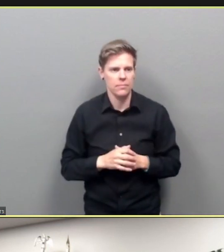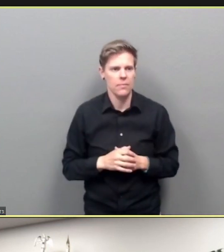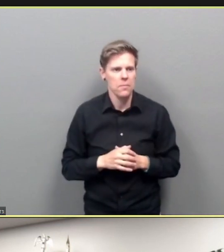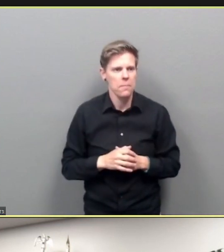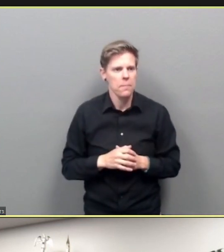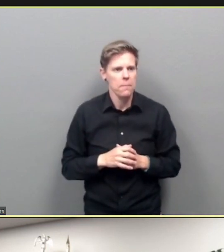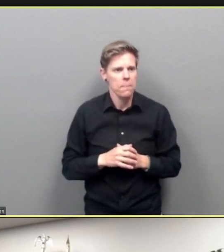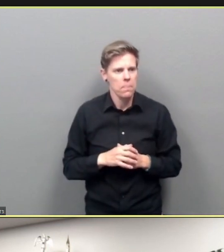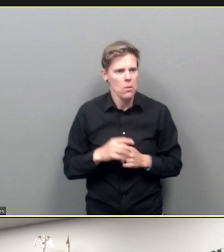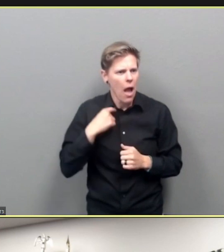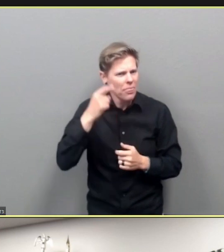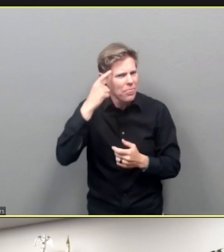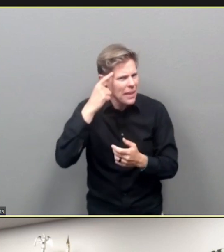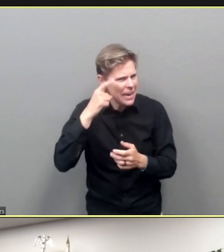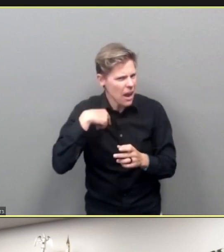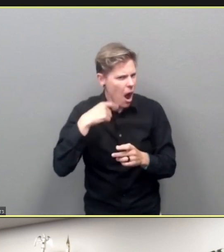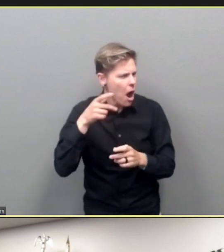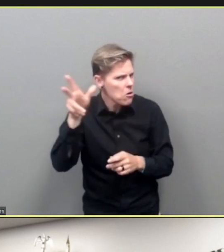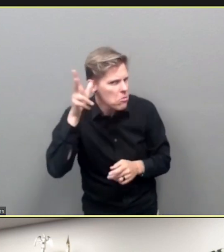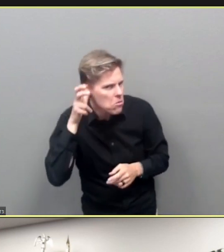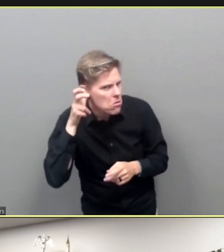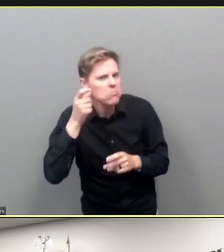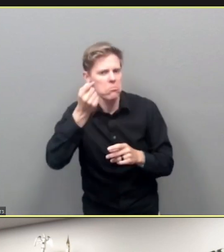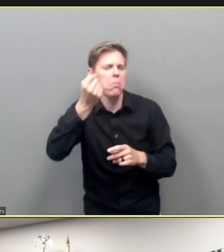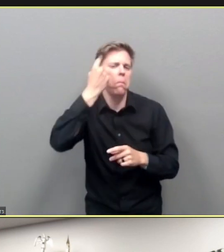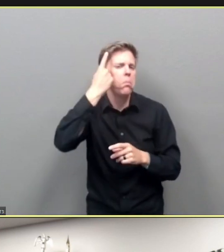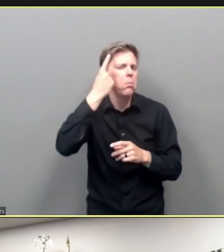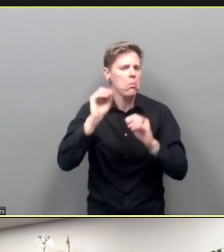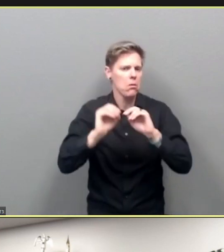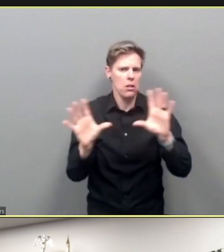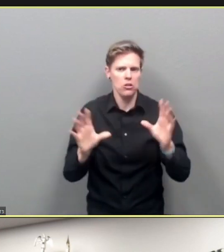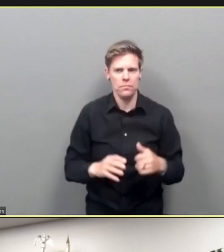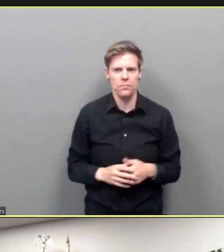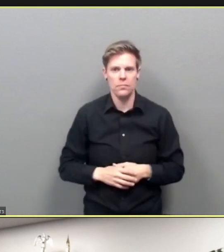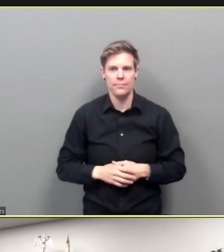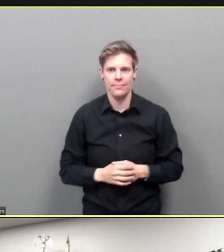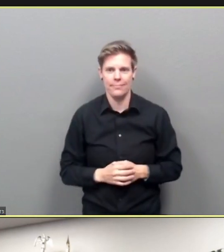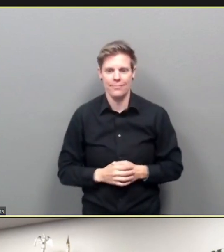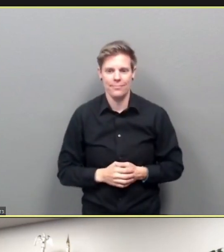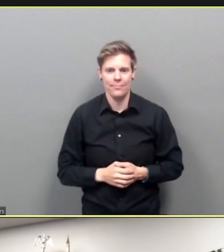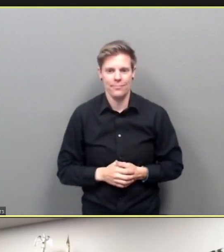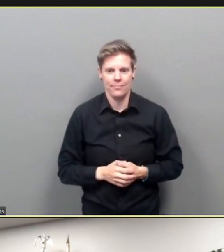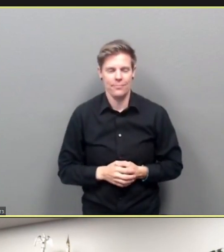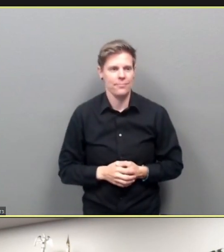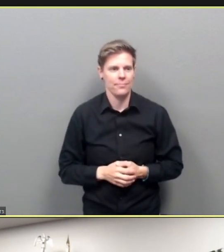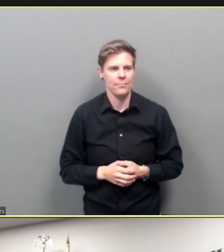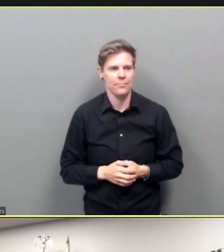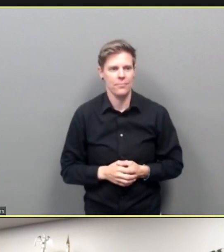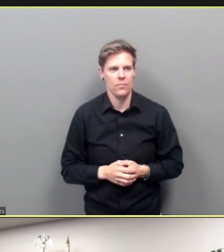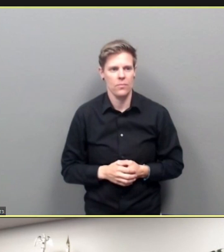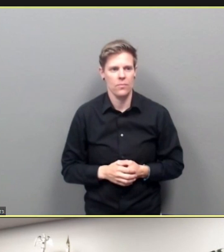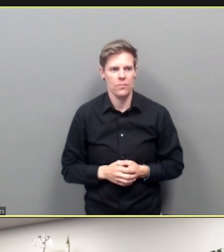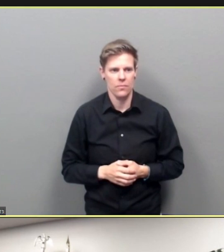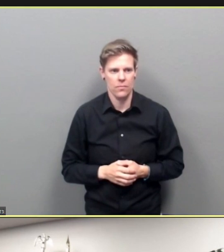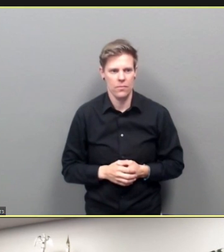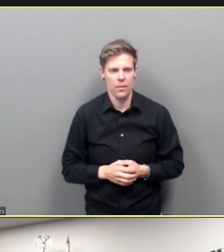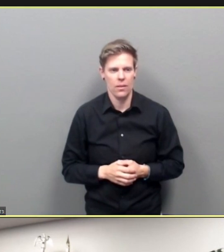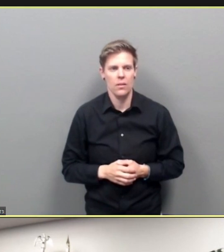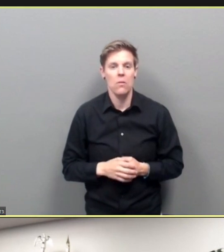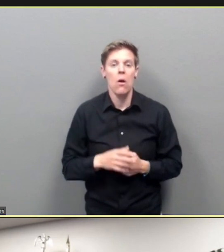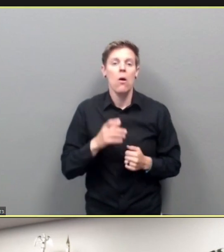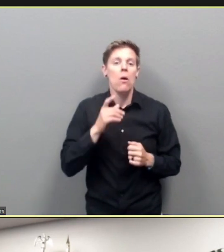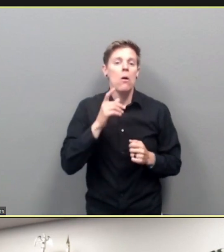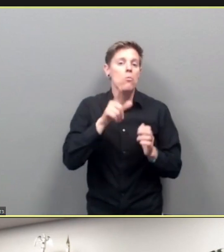question, and I think you started off by reviewing the data, and I think you nailed